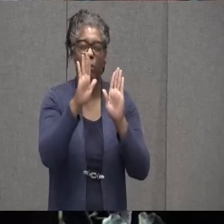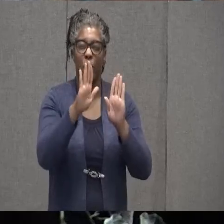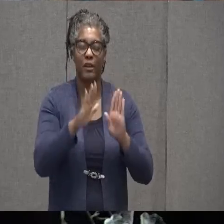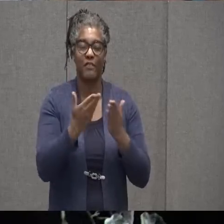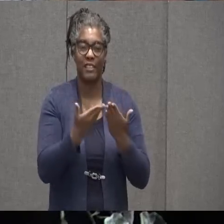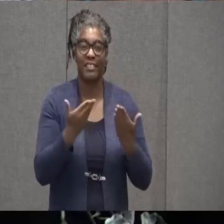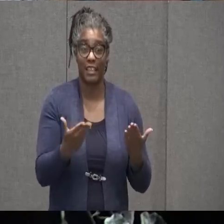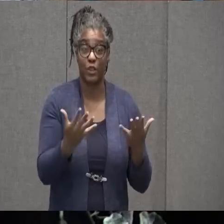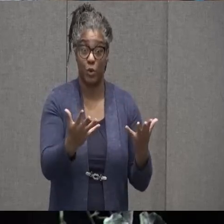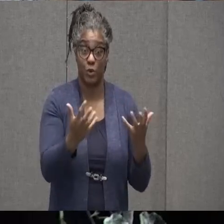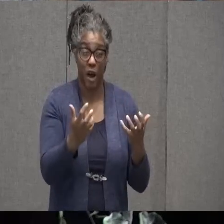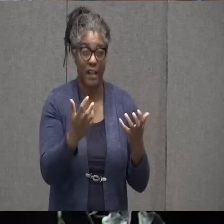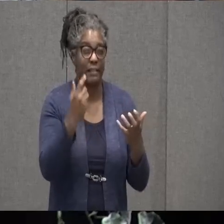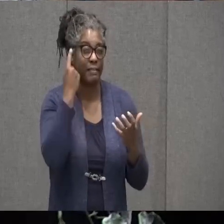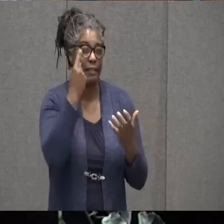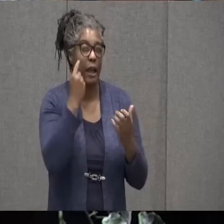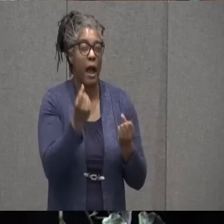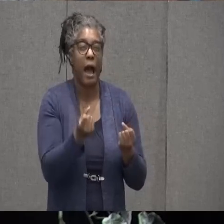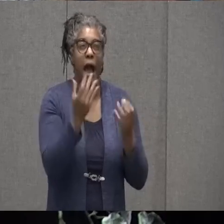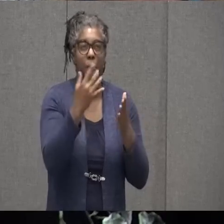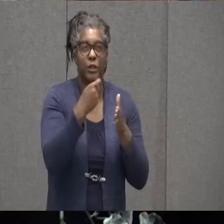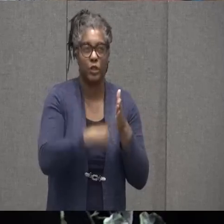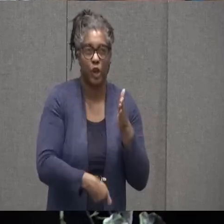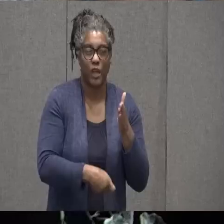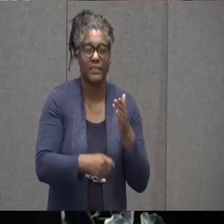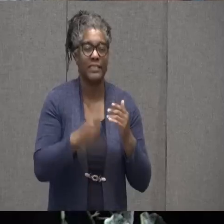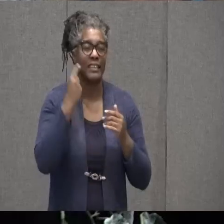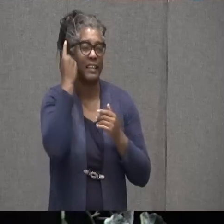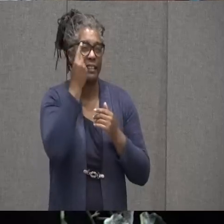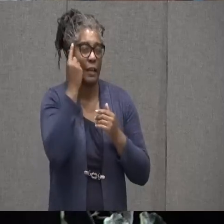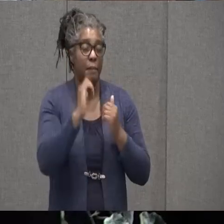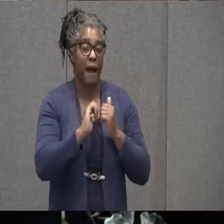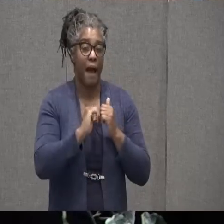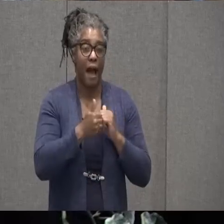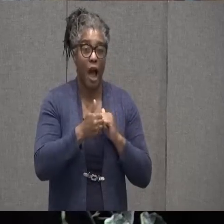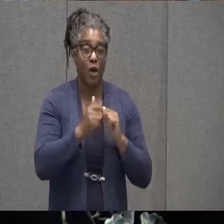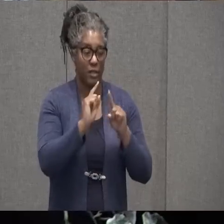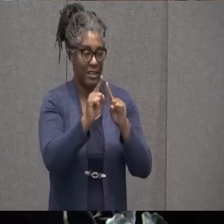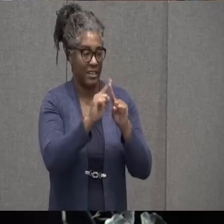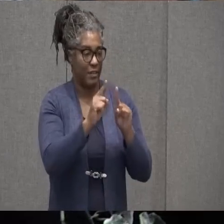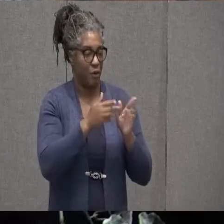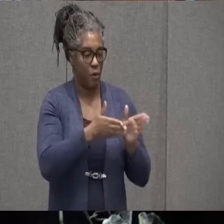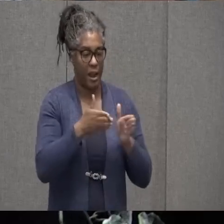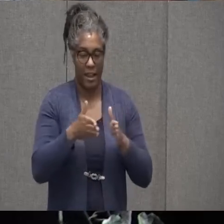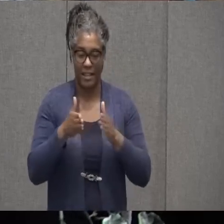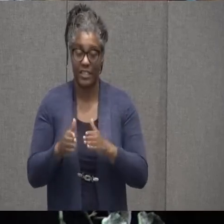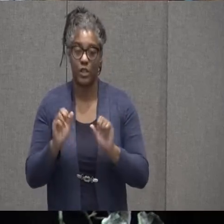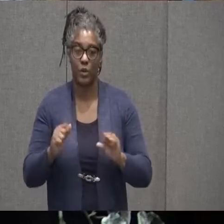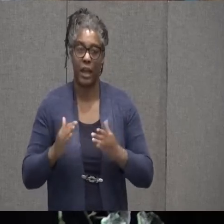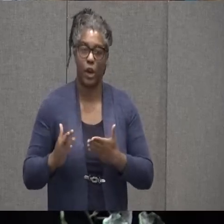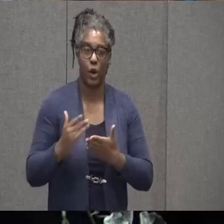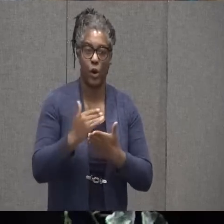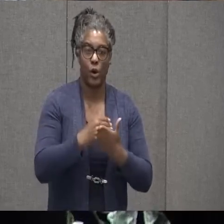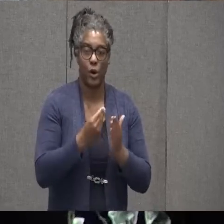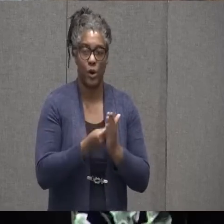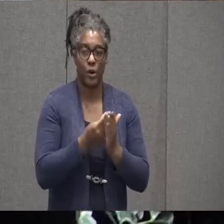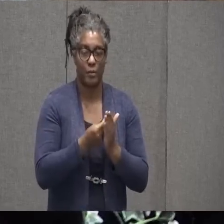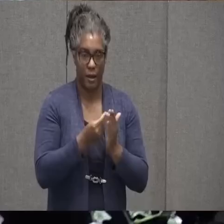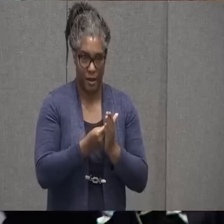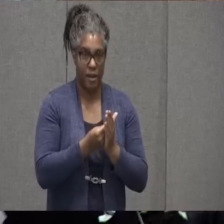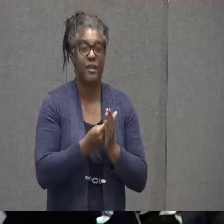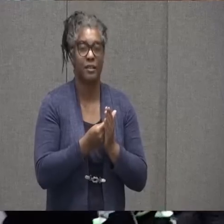how much they cost. And then you can think about how are different ways you can earn the money for